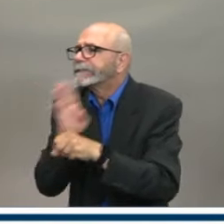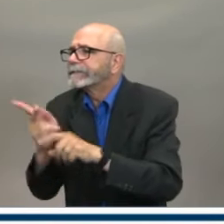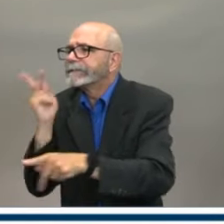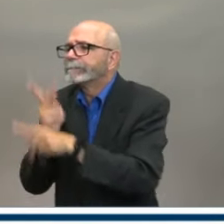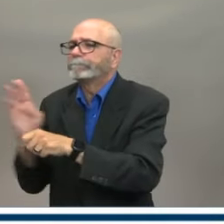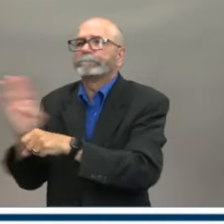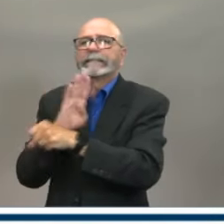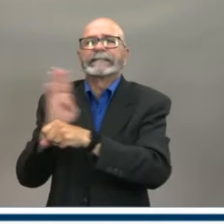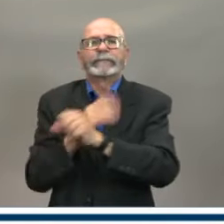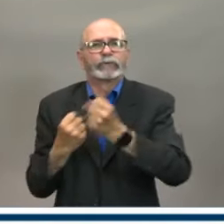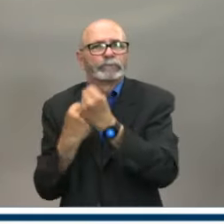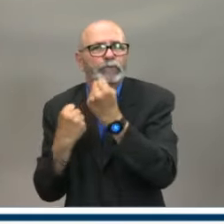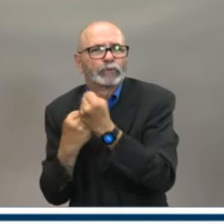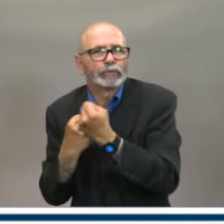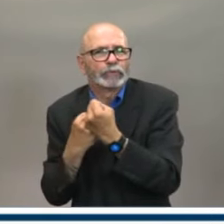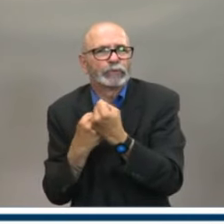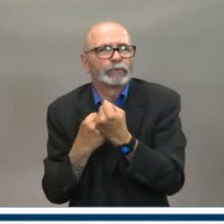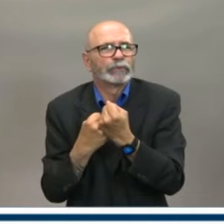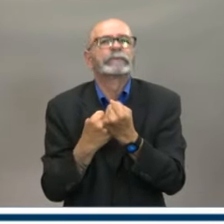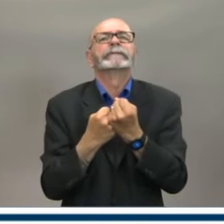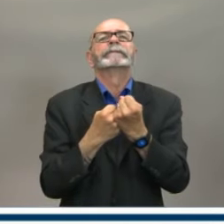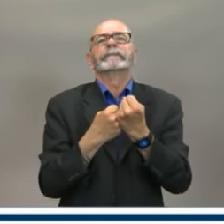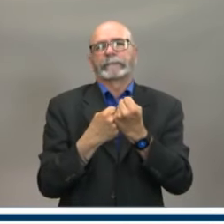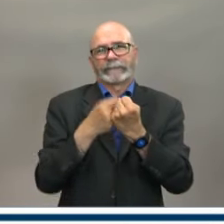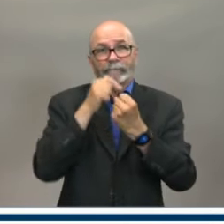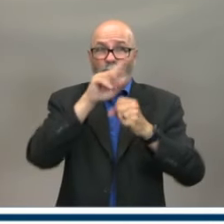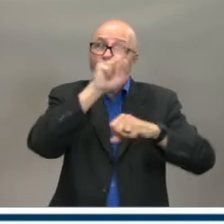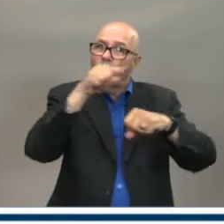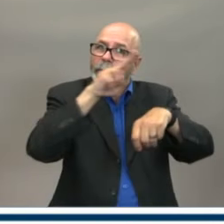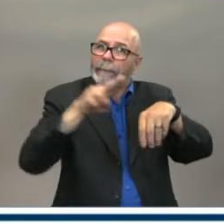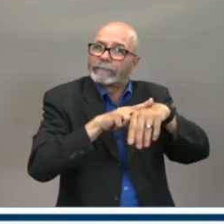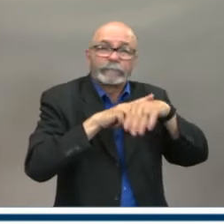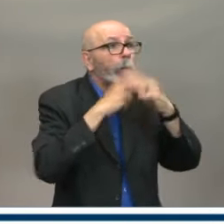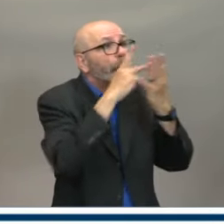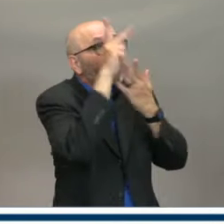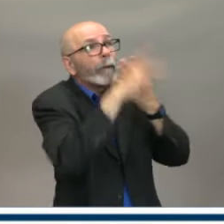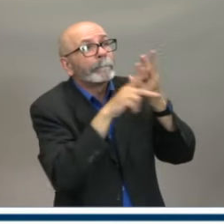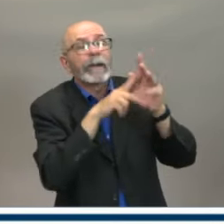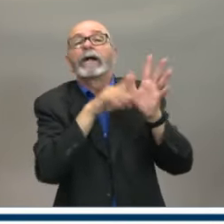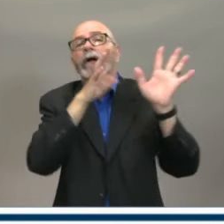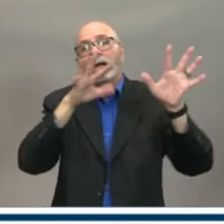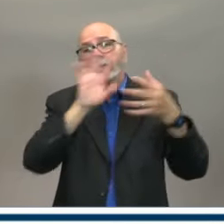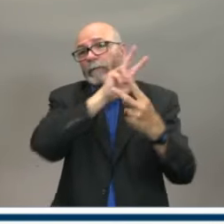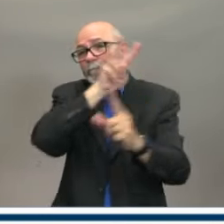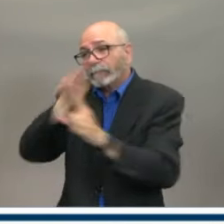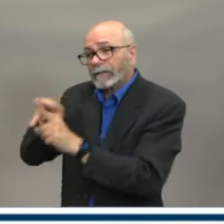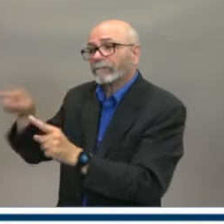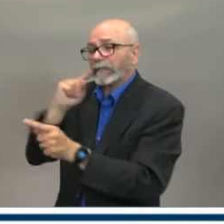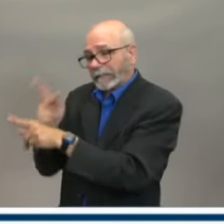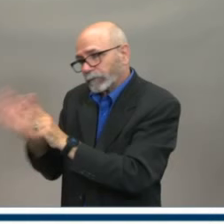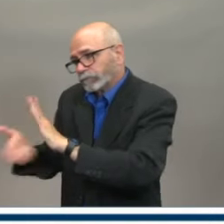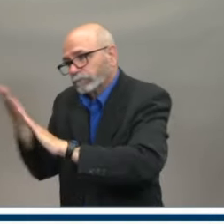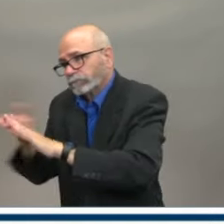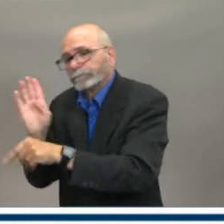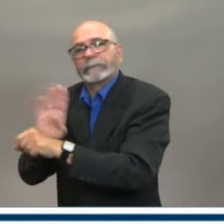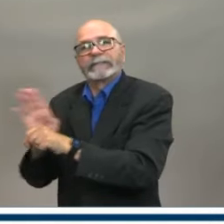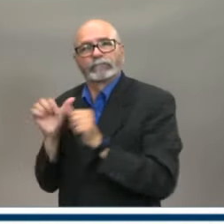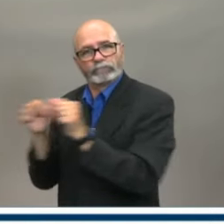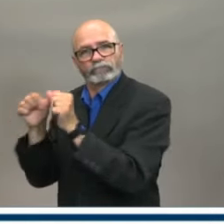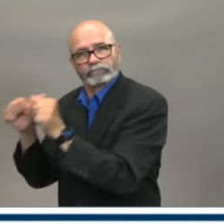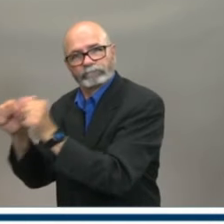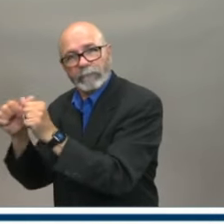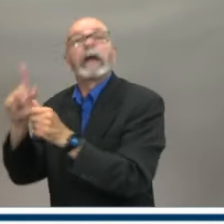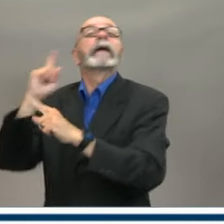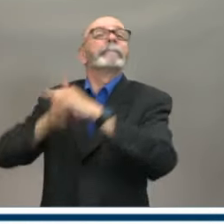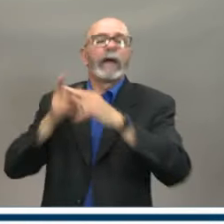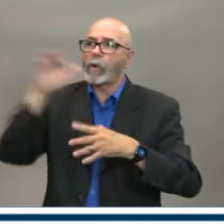and how do we best support some of the national programs to keep businesses active so that they continue to hire